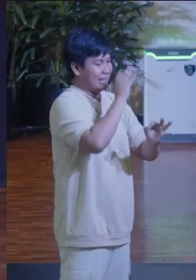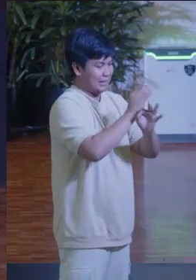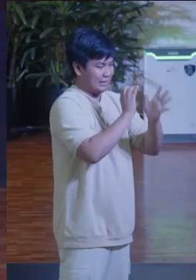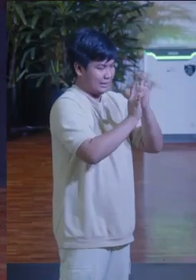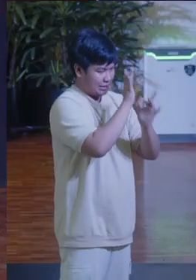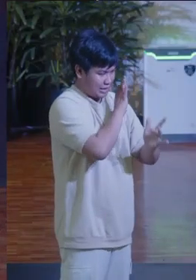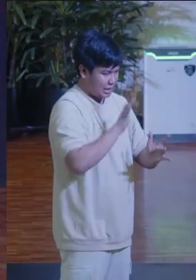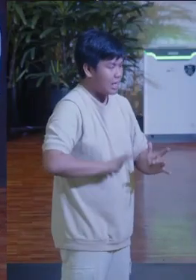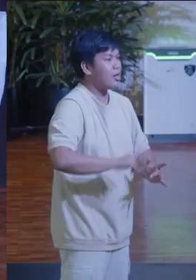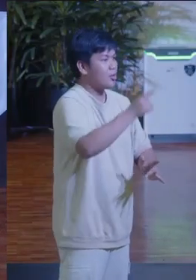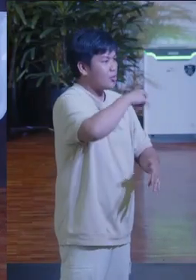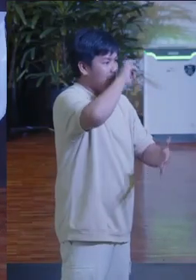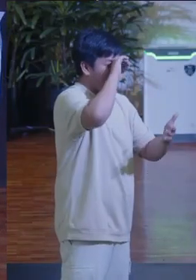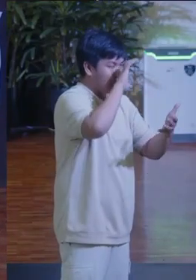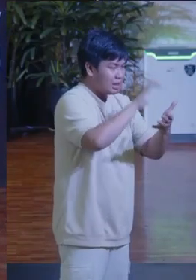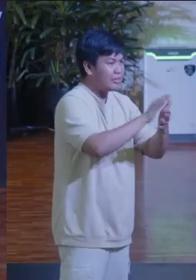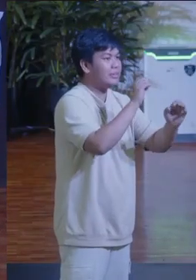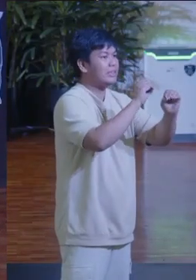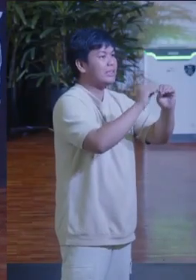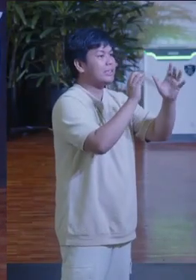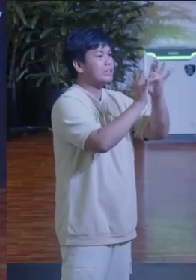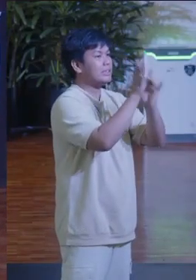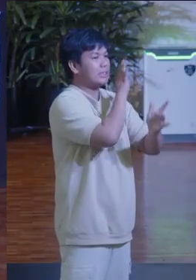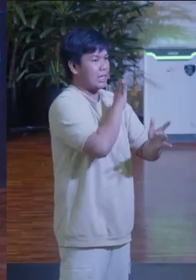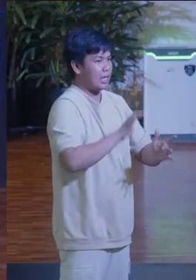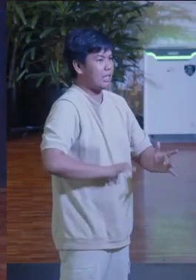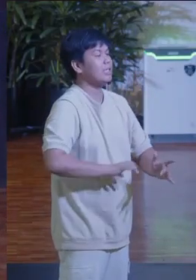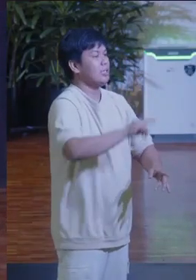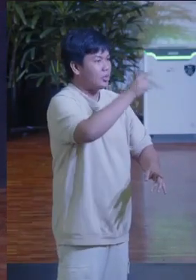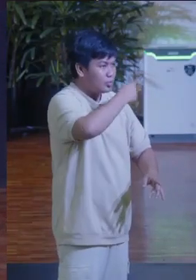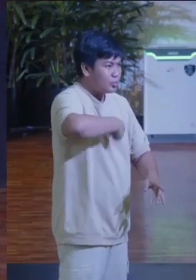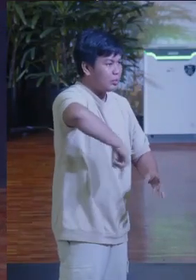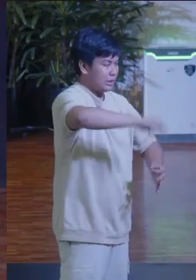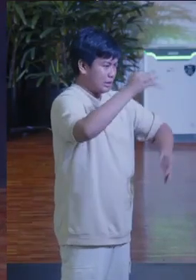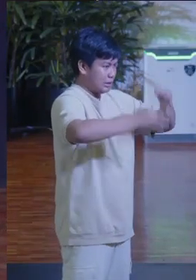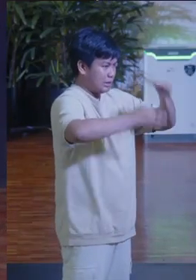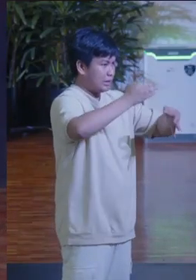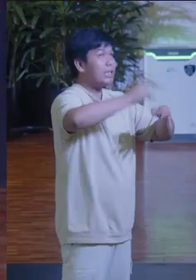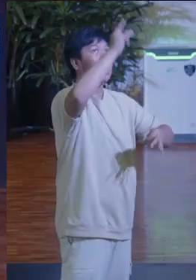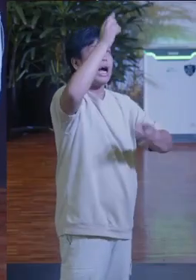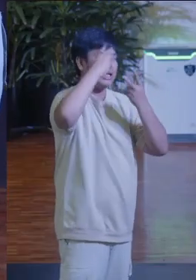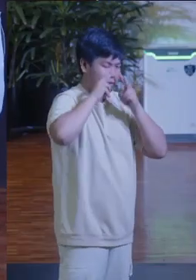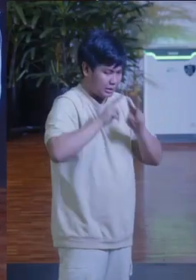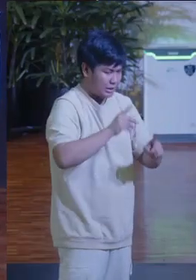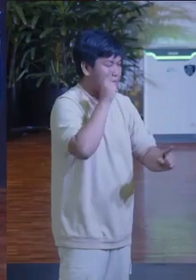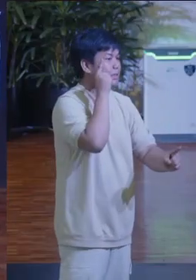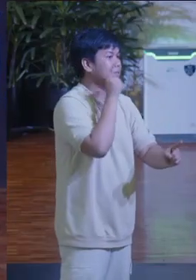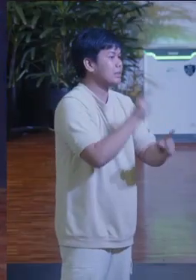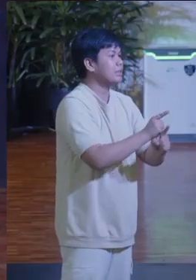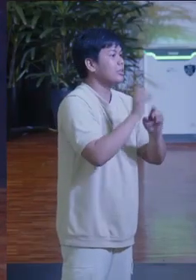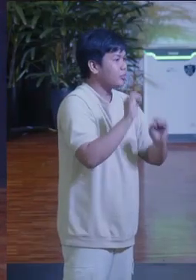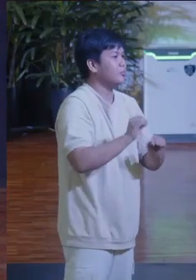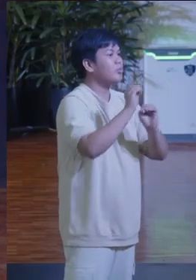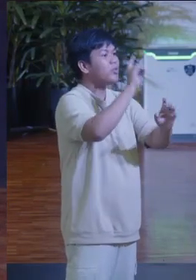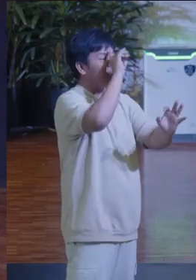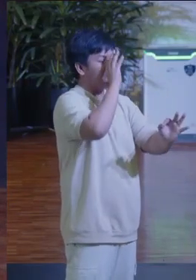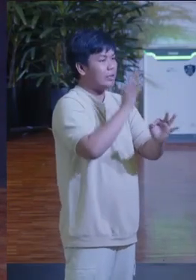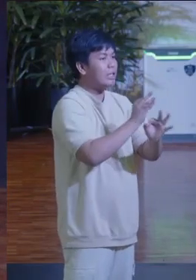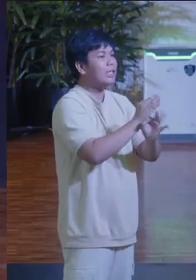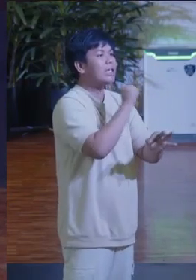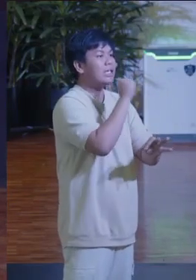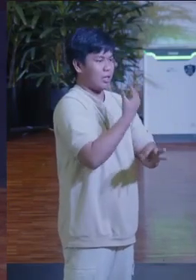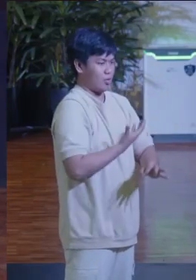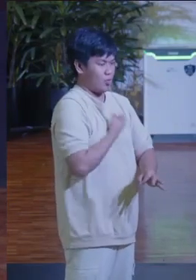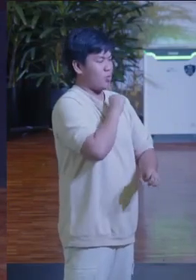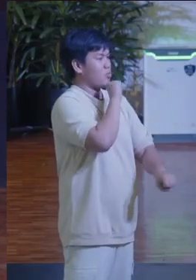we also have believed in Christ Jesus in order to be justified by faith in Him, in Christ, and not by works of the